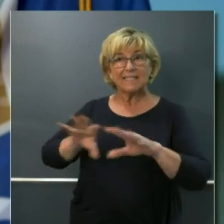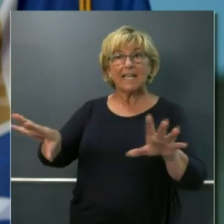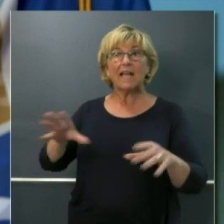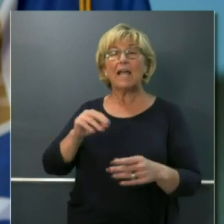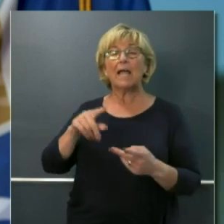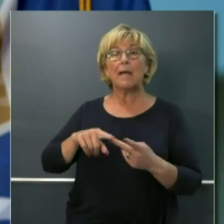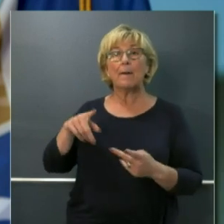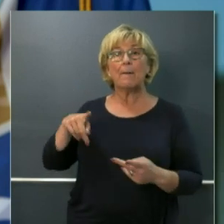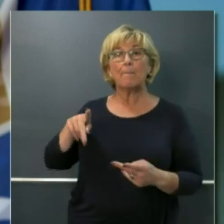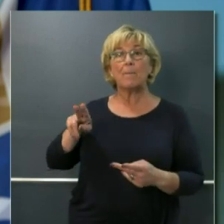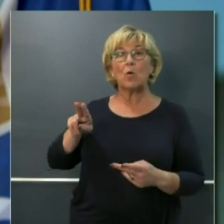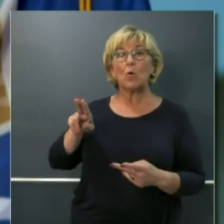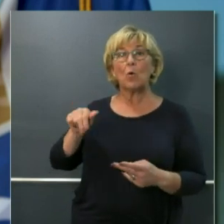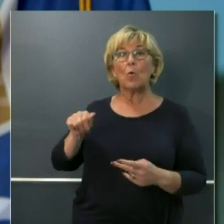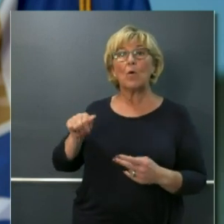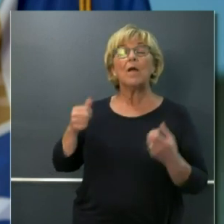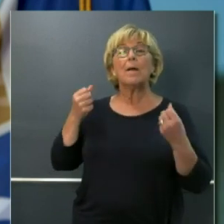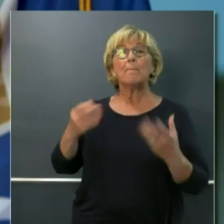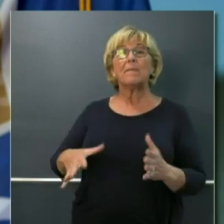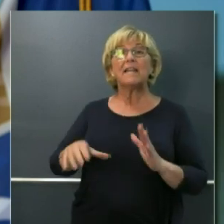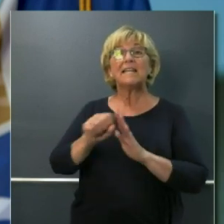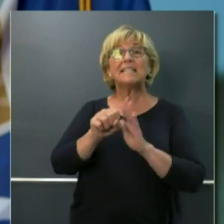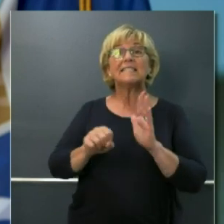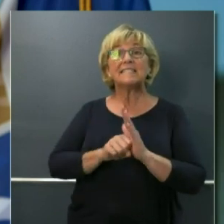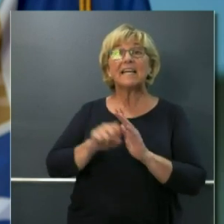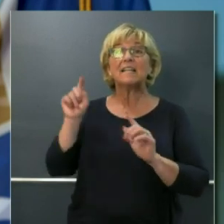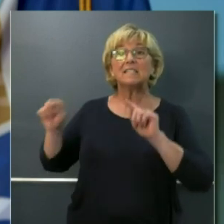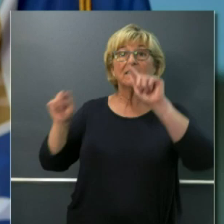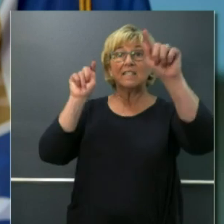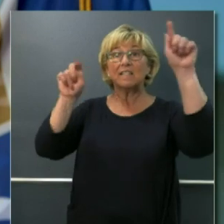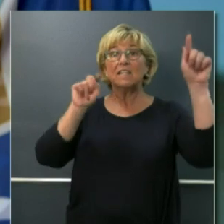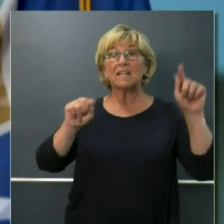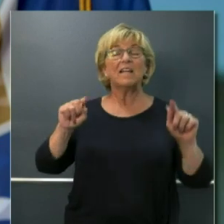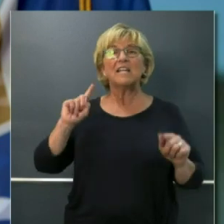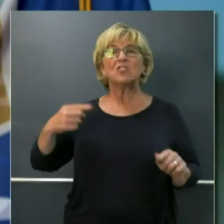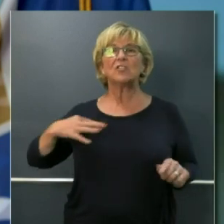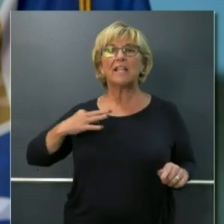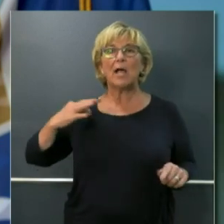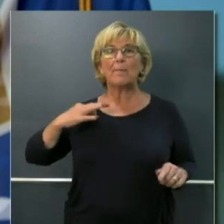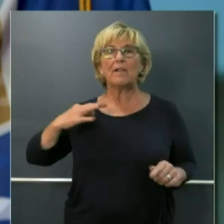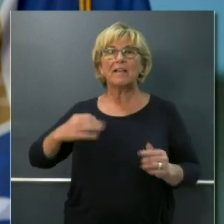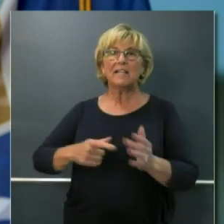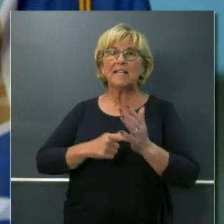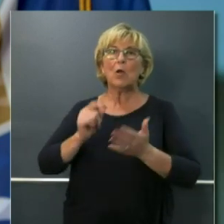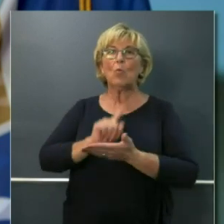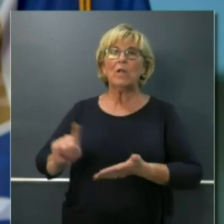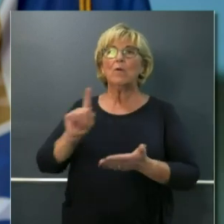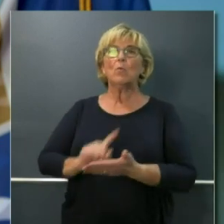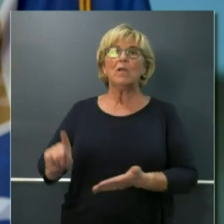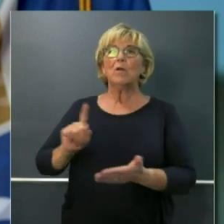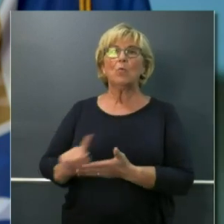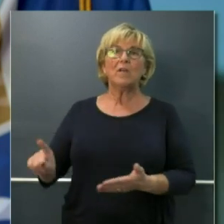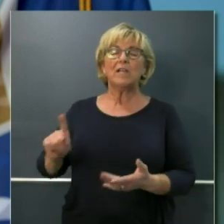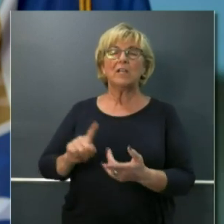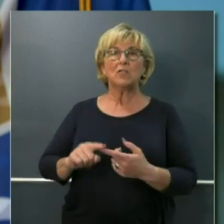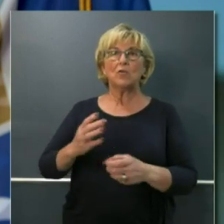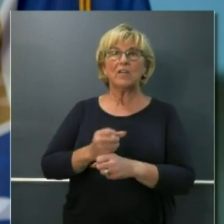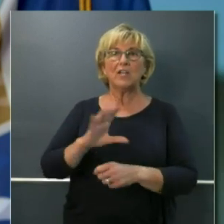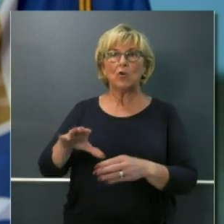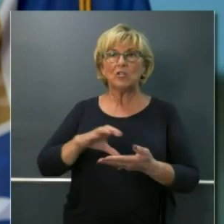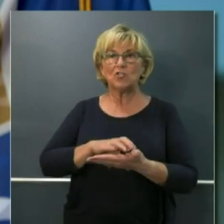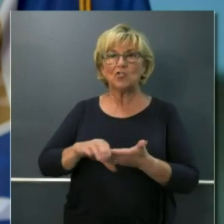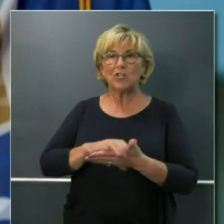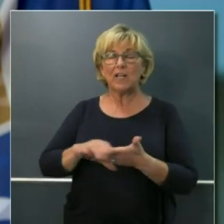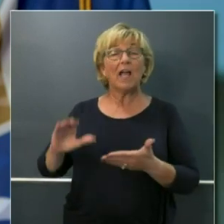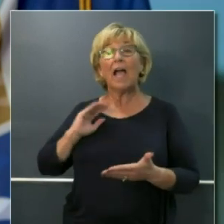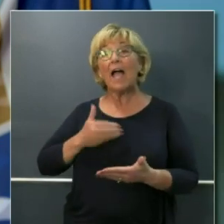on the PUAs. A lot of states have put up PUA sites. It's just an application. Takes weeks and weeks to get the checks.